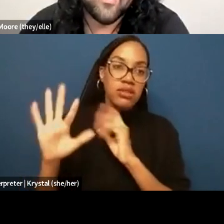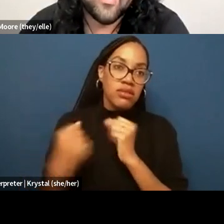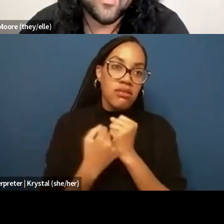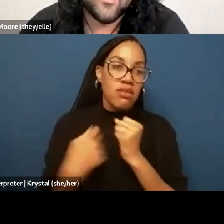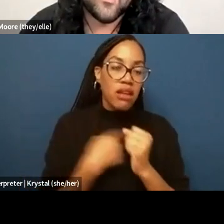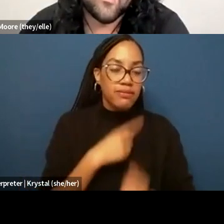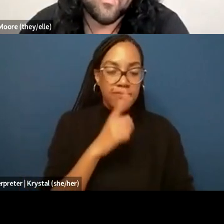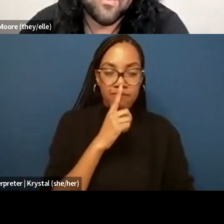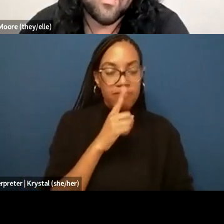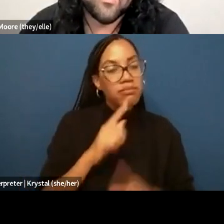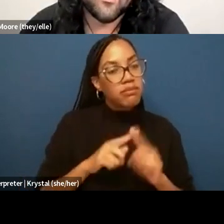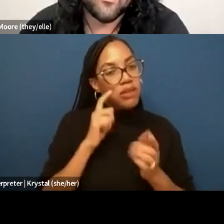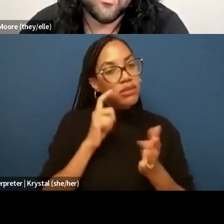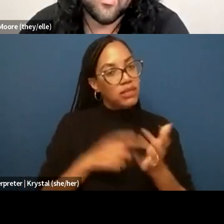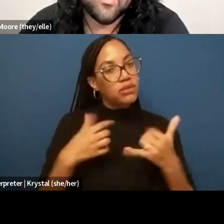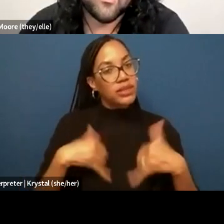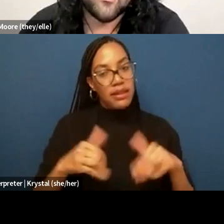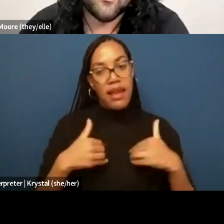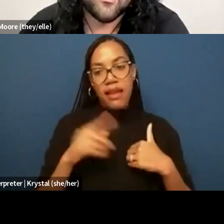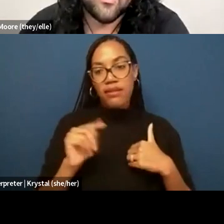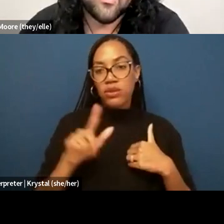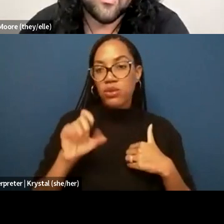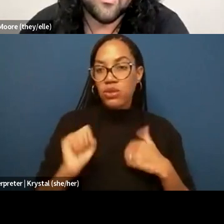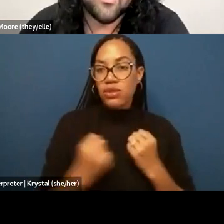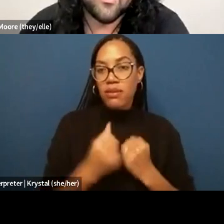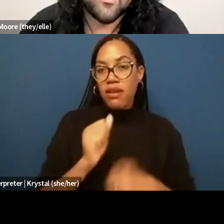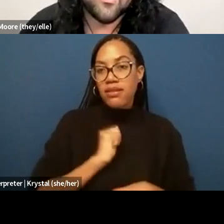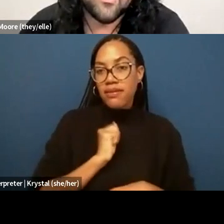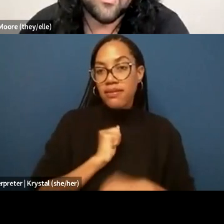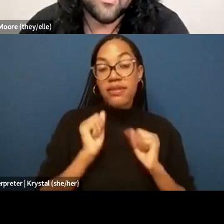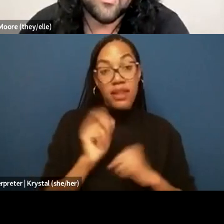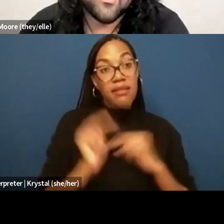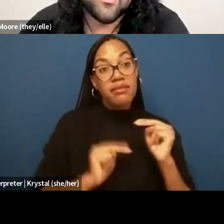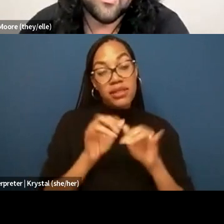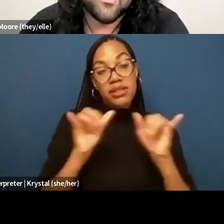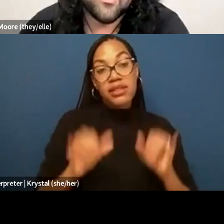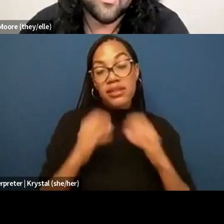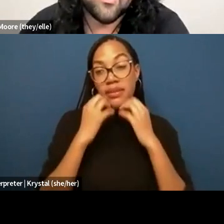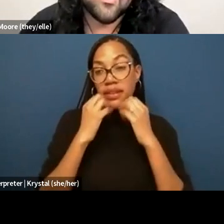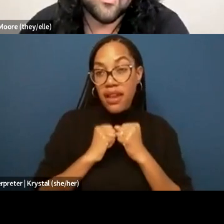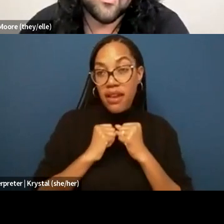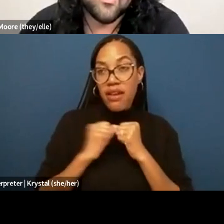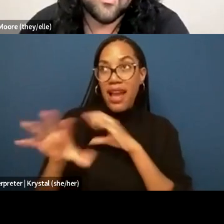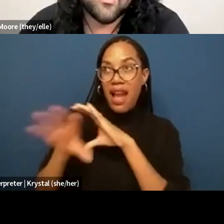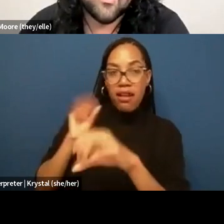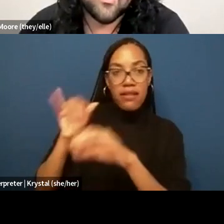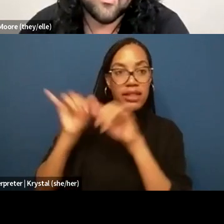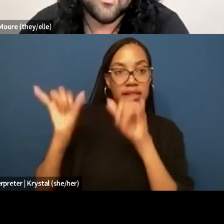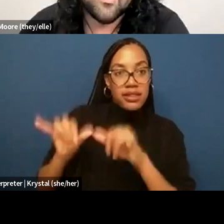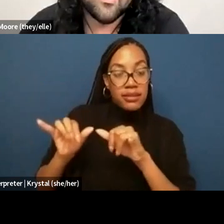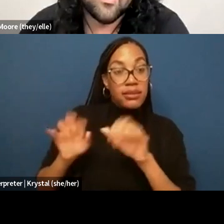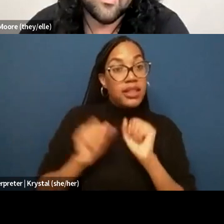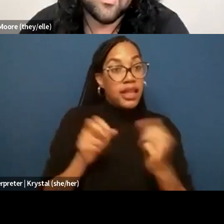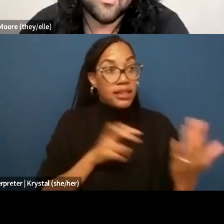skills and tools and strategies to support ourselves. We can build systems of care outside of that system. We can navigate that system cautiously. We